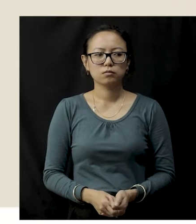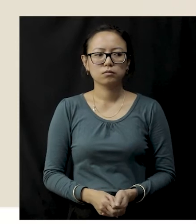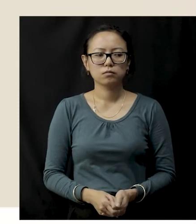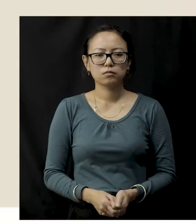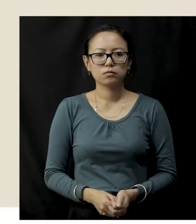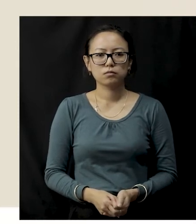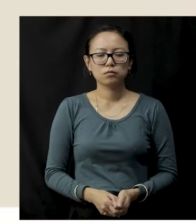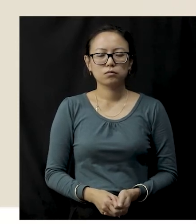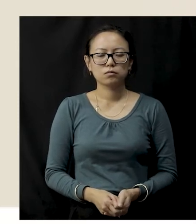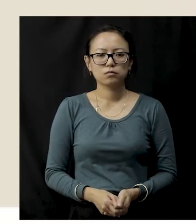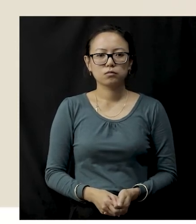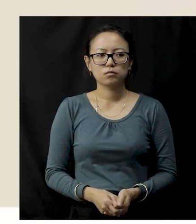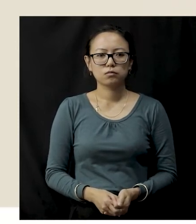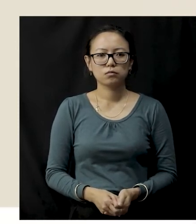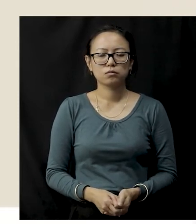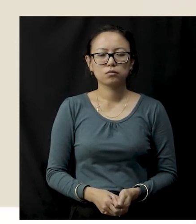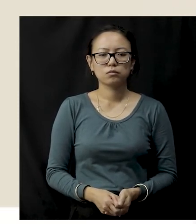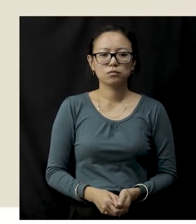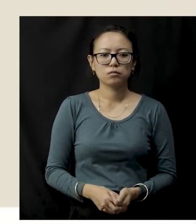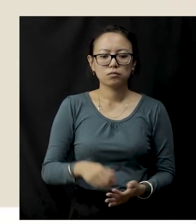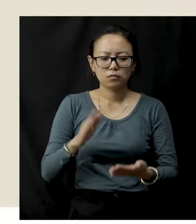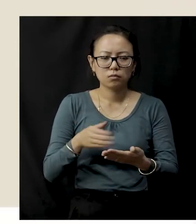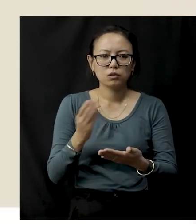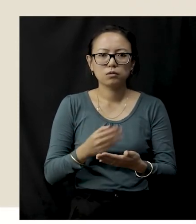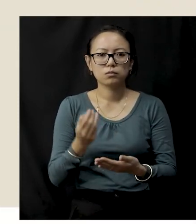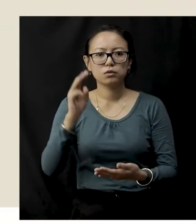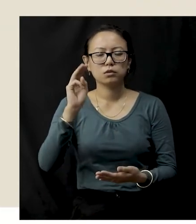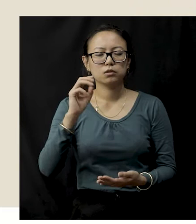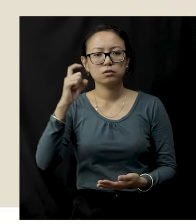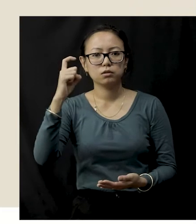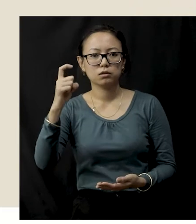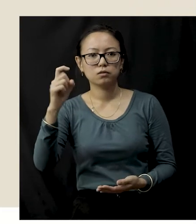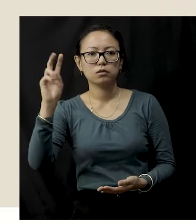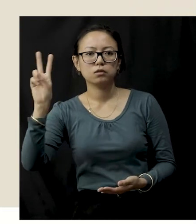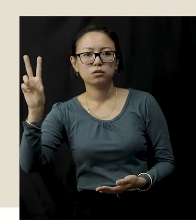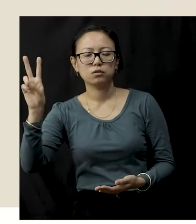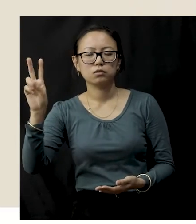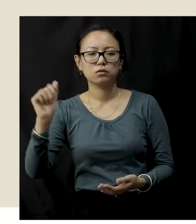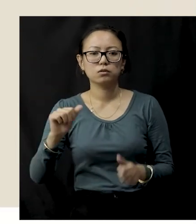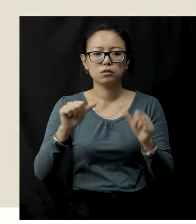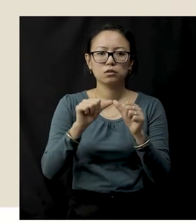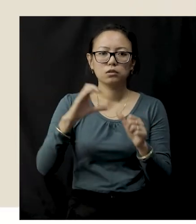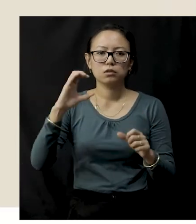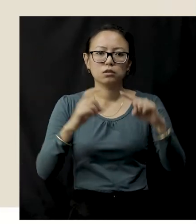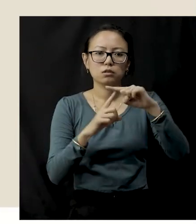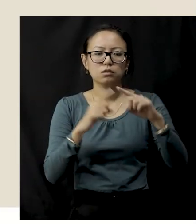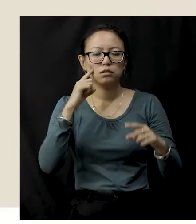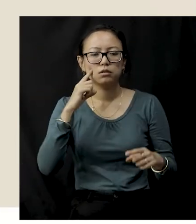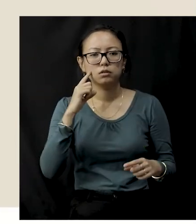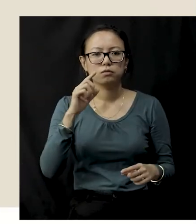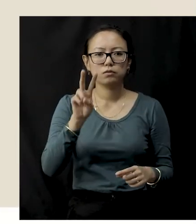evolutions. Now, in page number 72, there is an activity called a fun time,